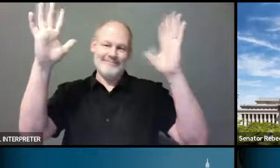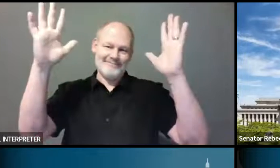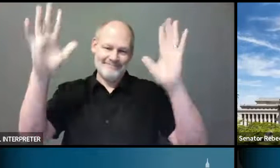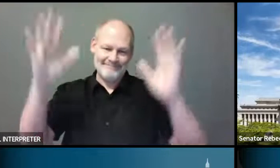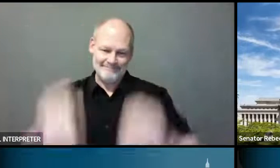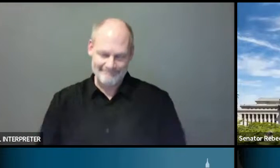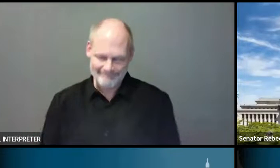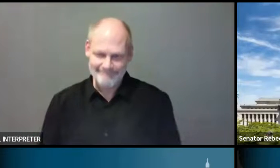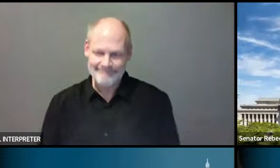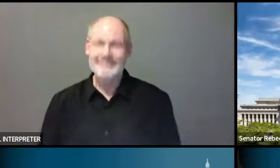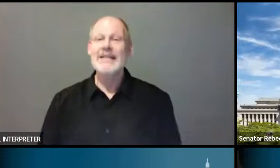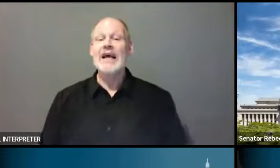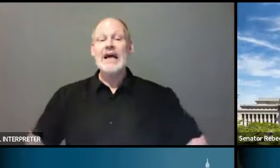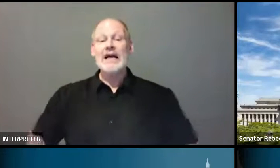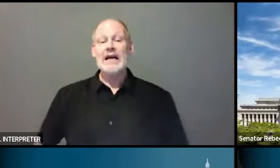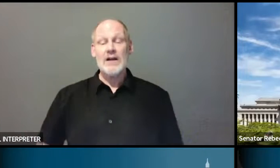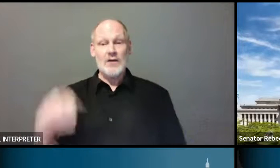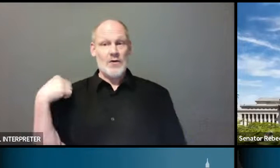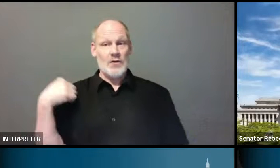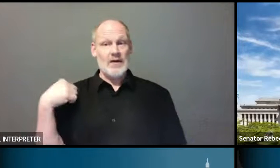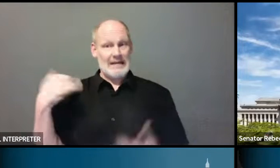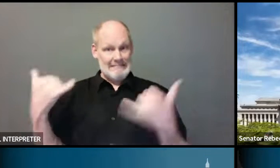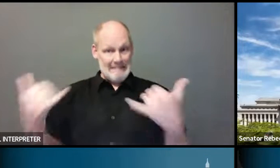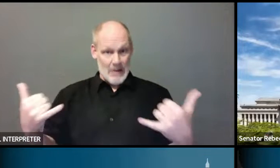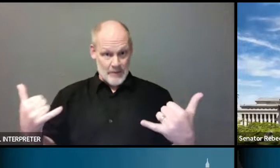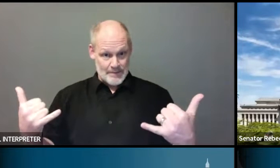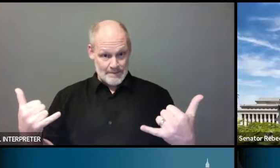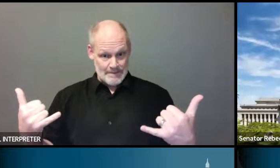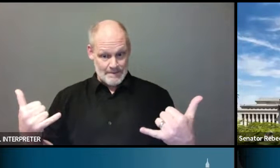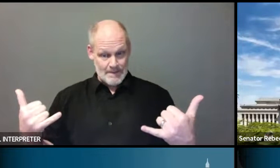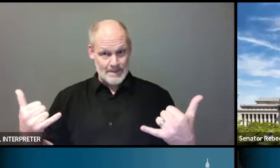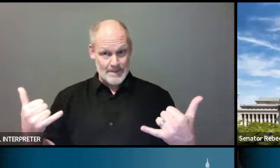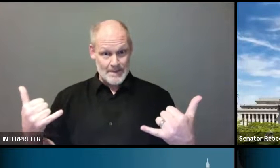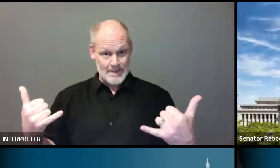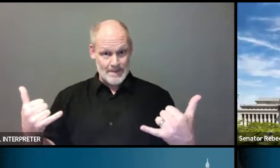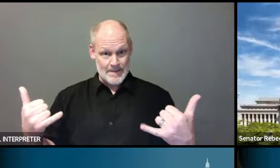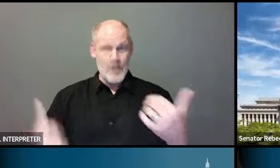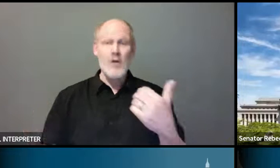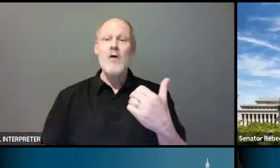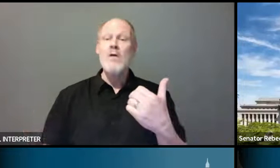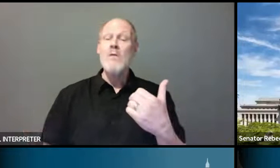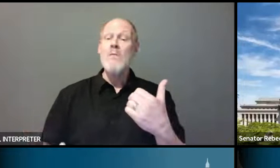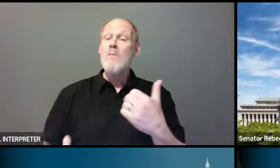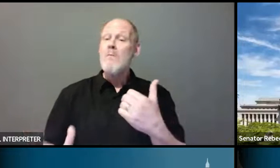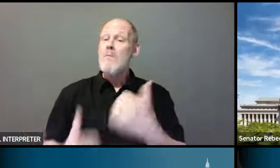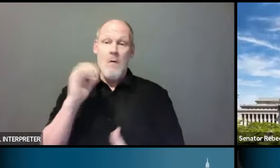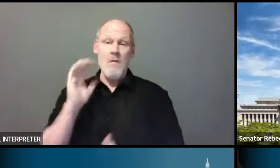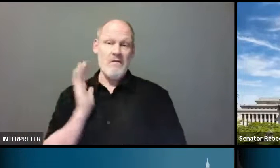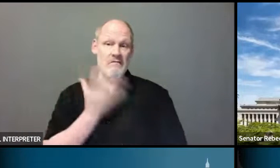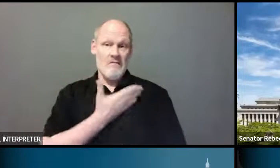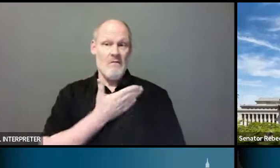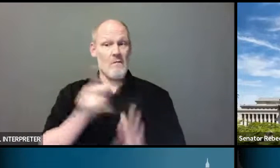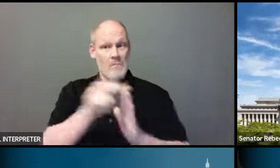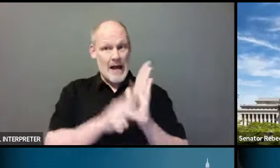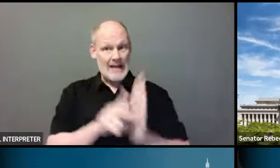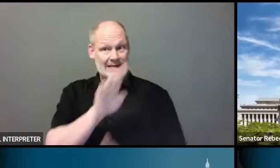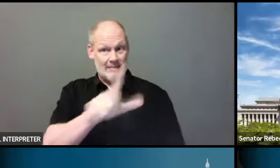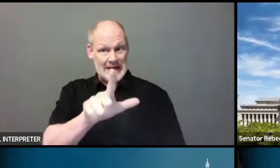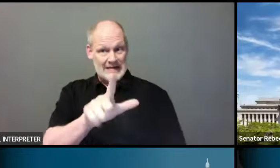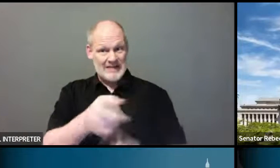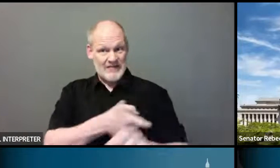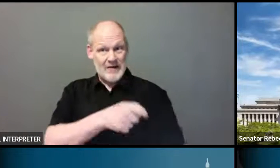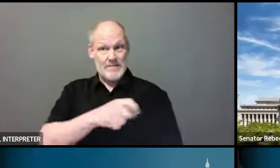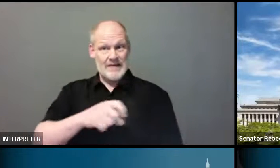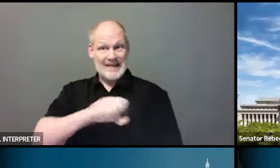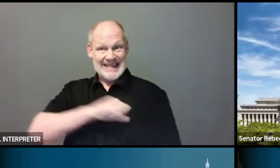won't assume that everyone knows, we're at a point where most of the policy bills from the Senate have made it over to the House